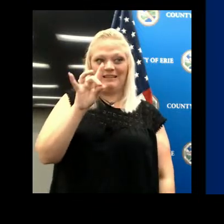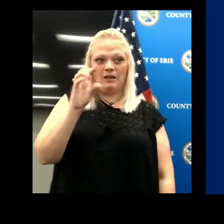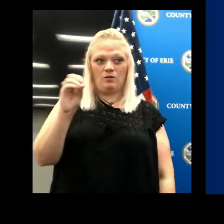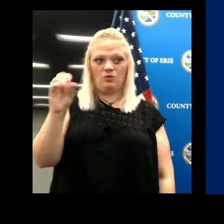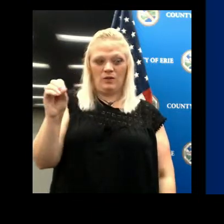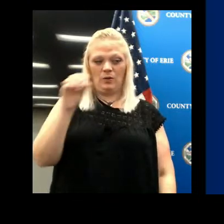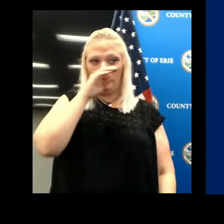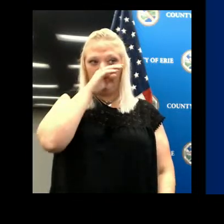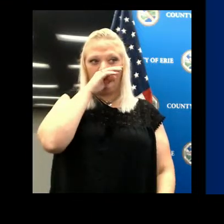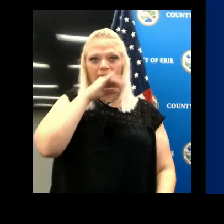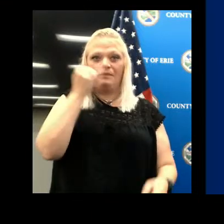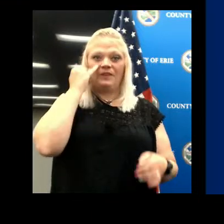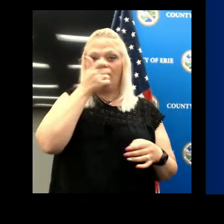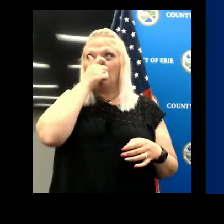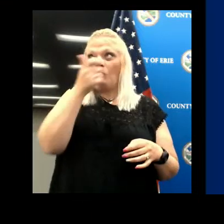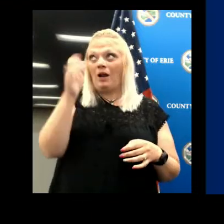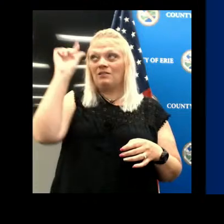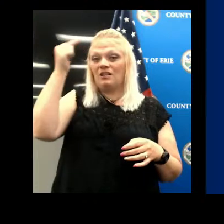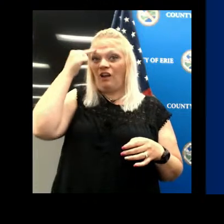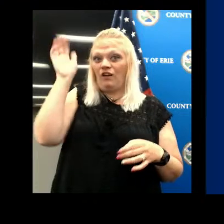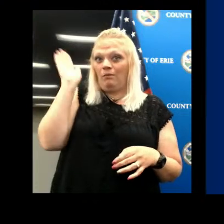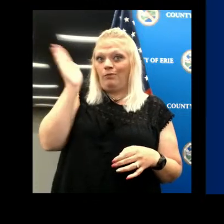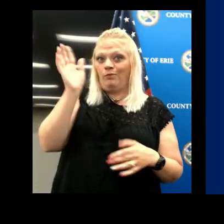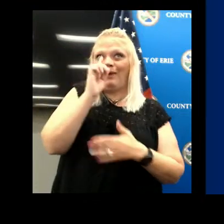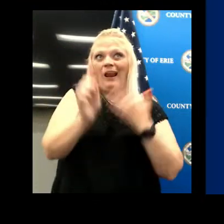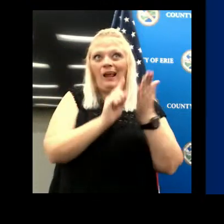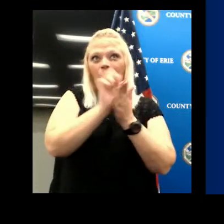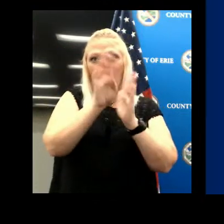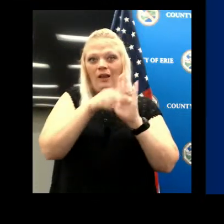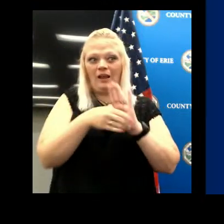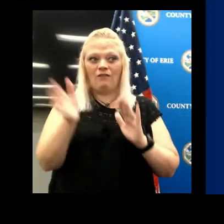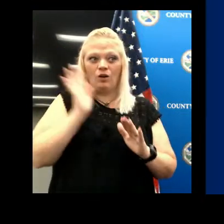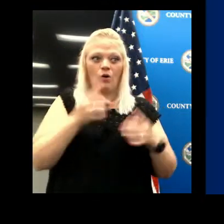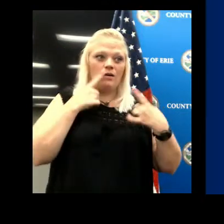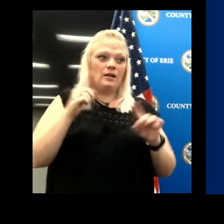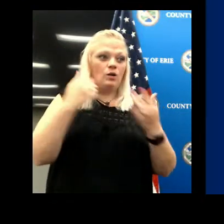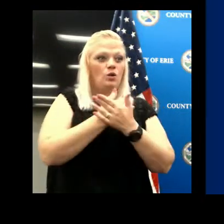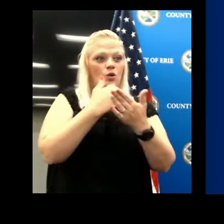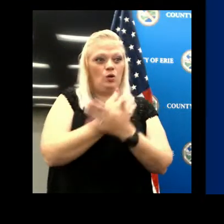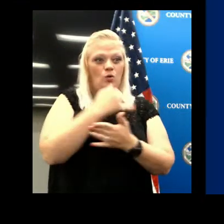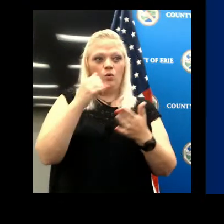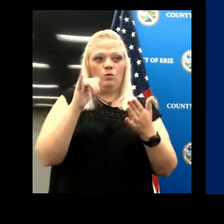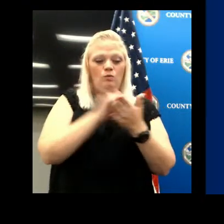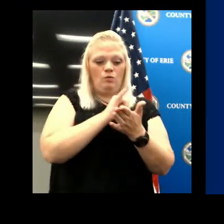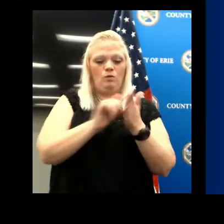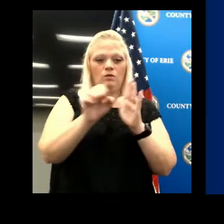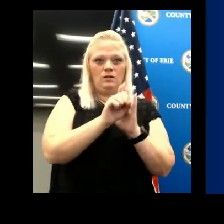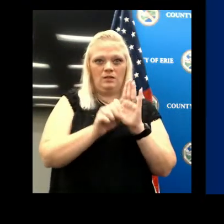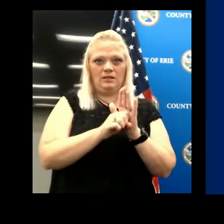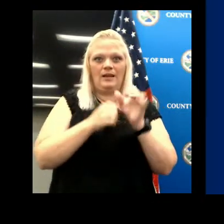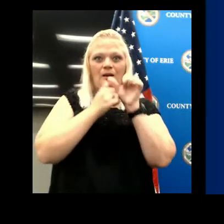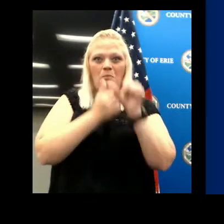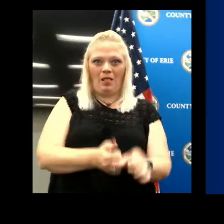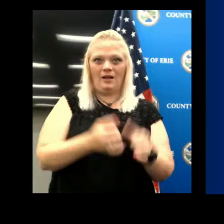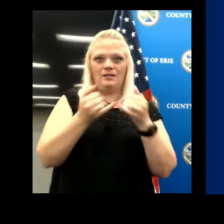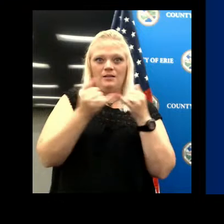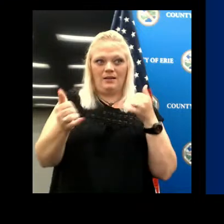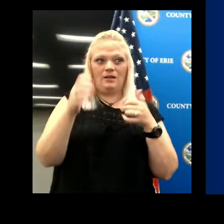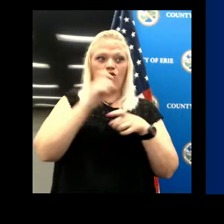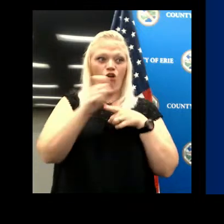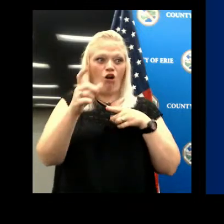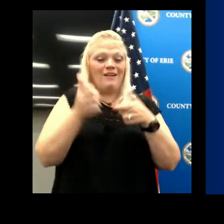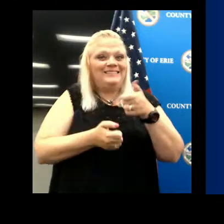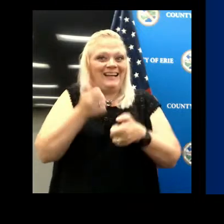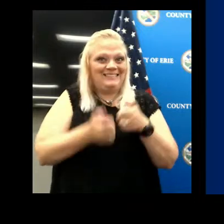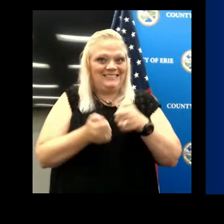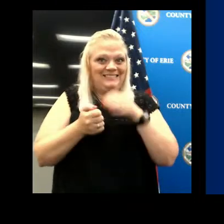961-6800. But if you watch the governor's press conference about an hour and a half ago, he announced a new New York State compliance line where you can call or text if